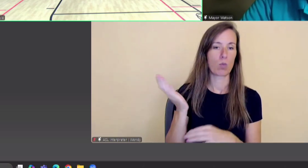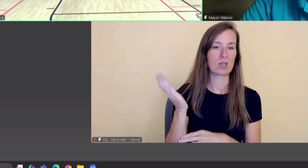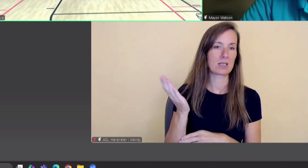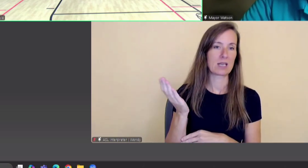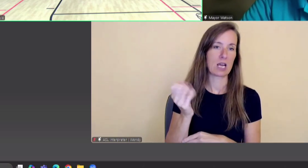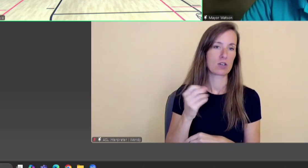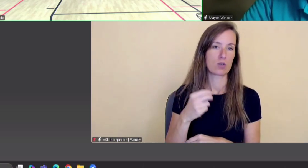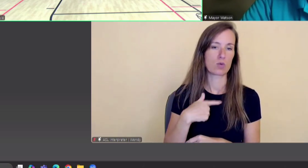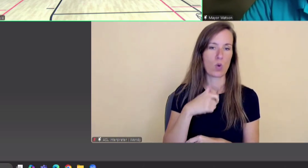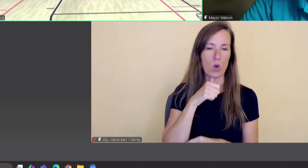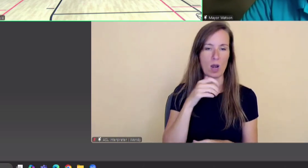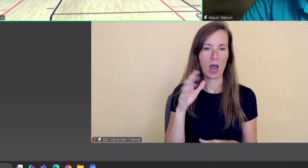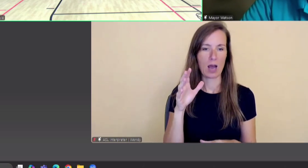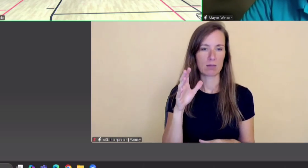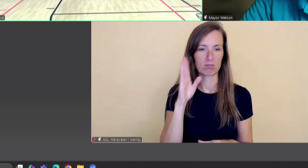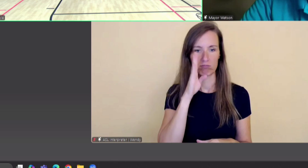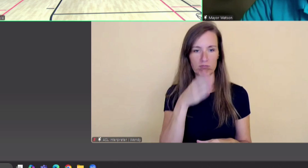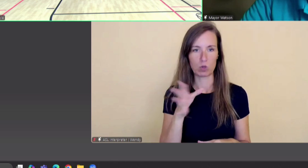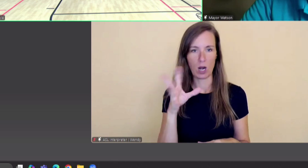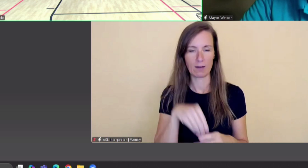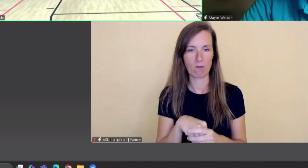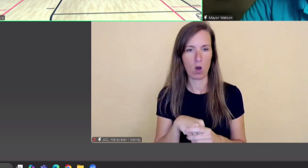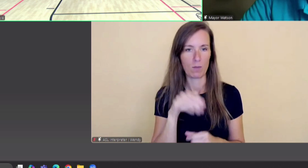involvement in that.